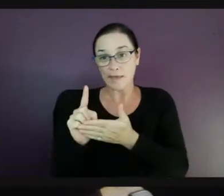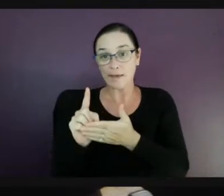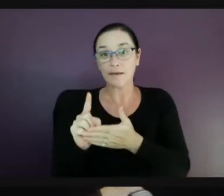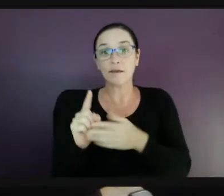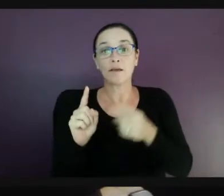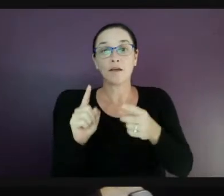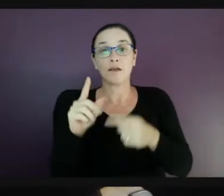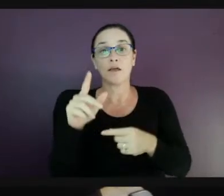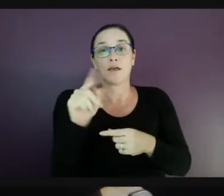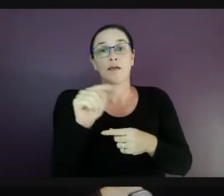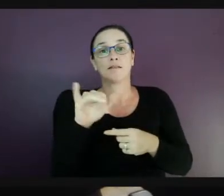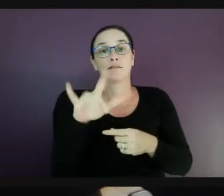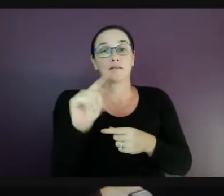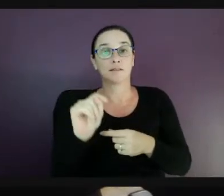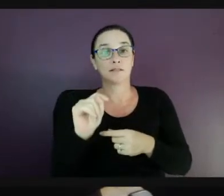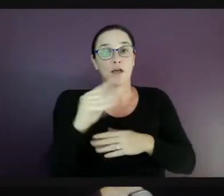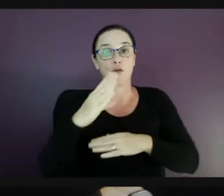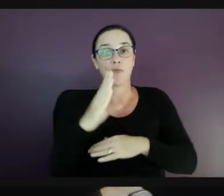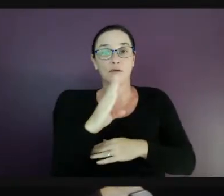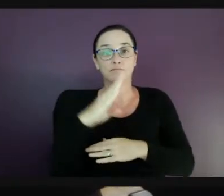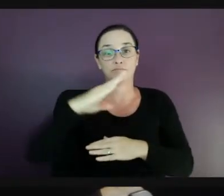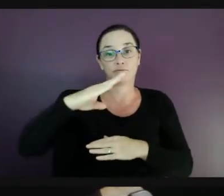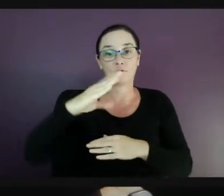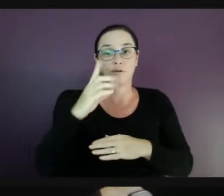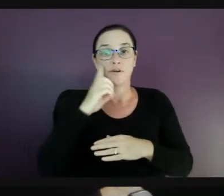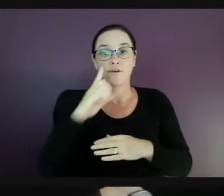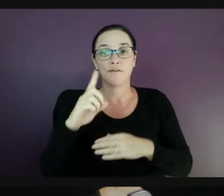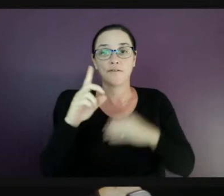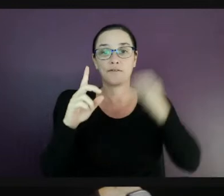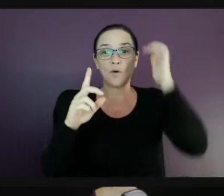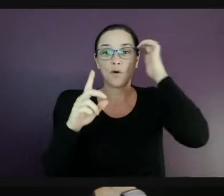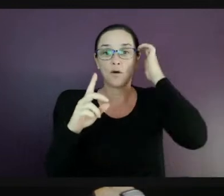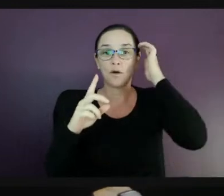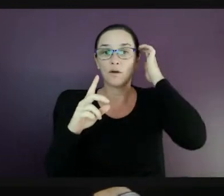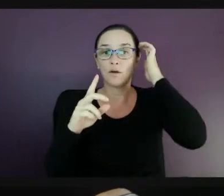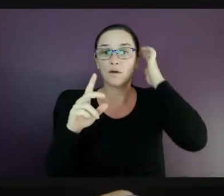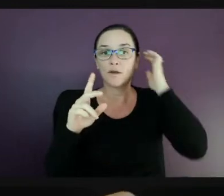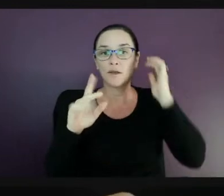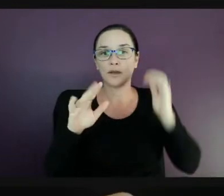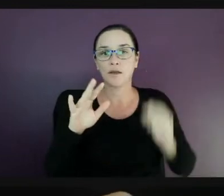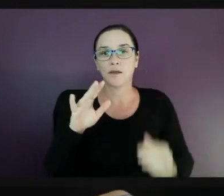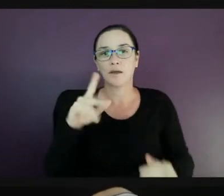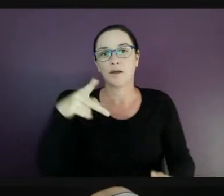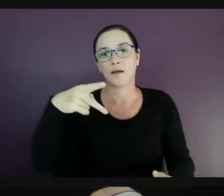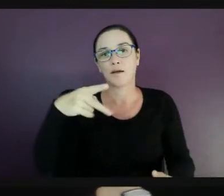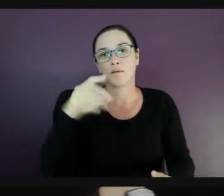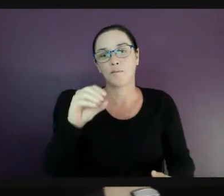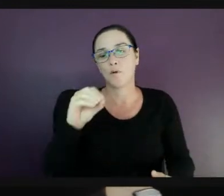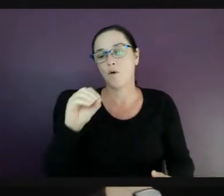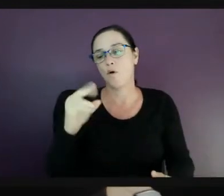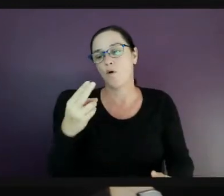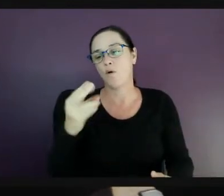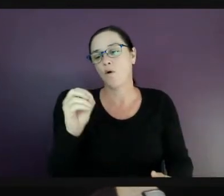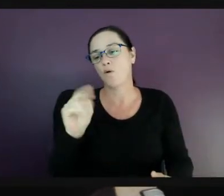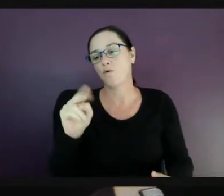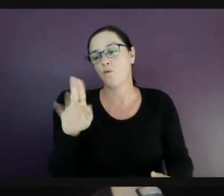at Uekuhuna. This is the station that's north of the Caldera, near the site of the former Jagger